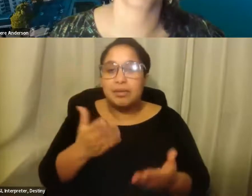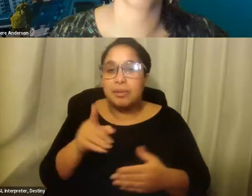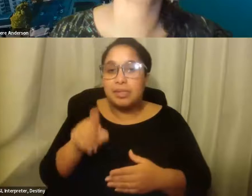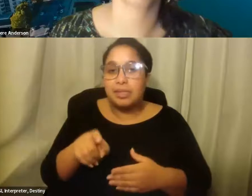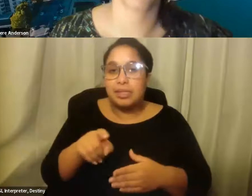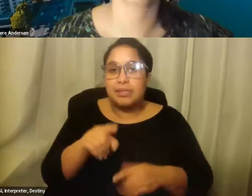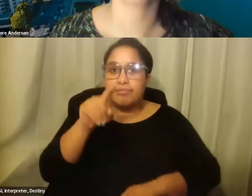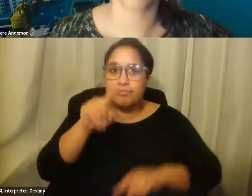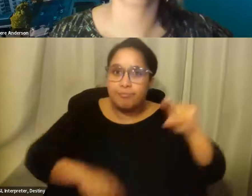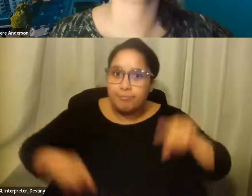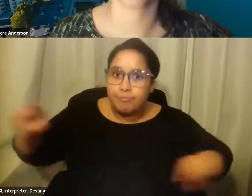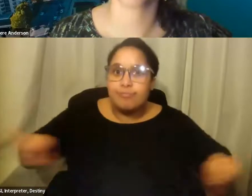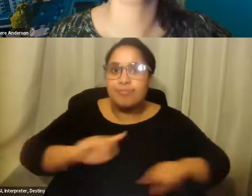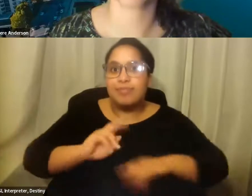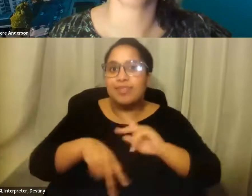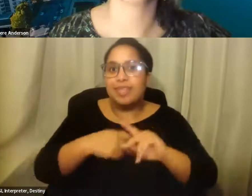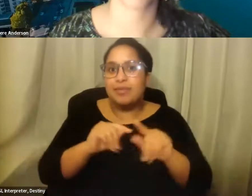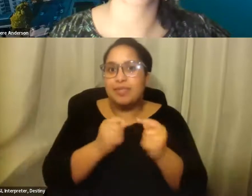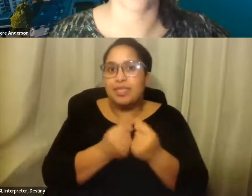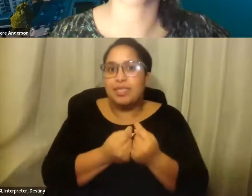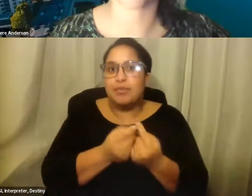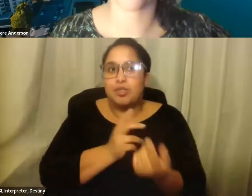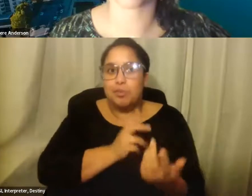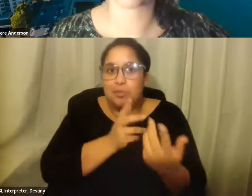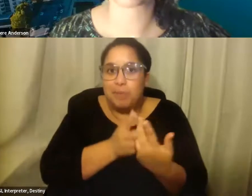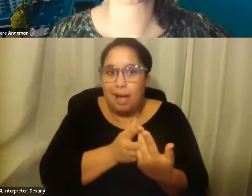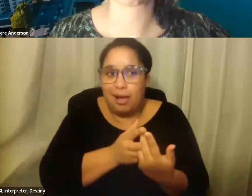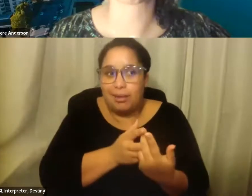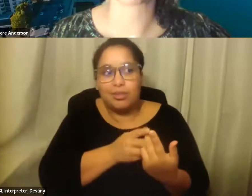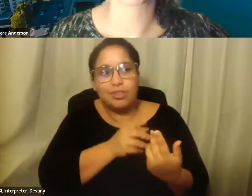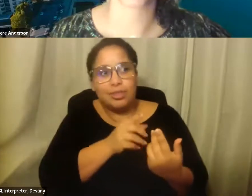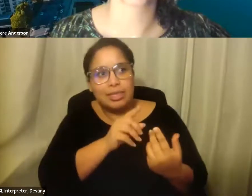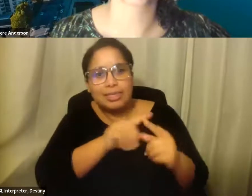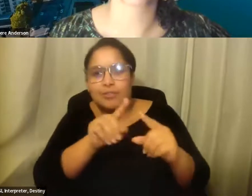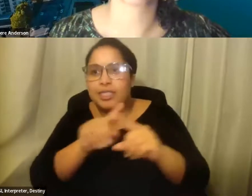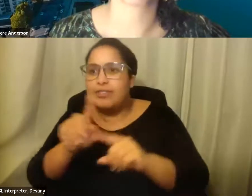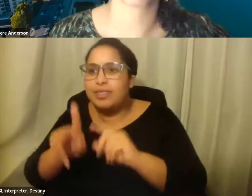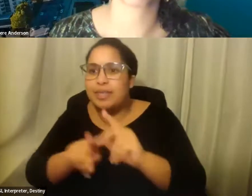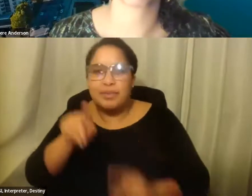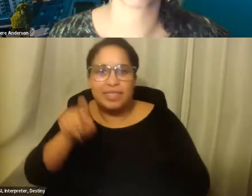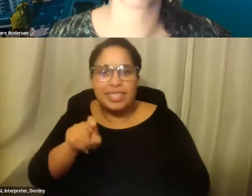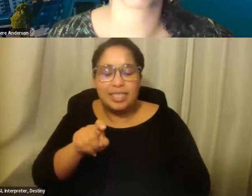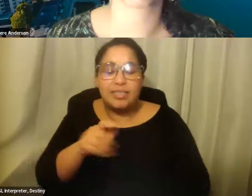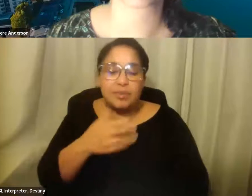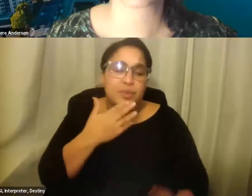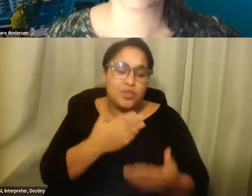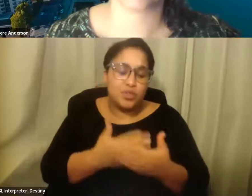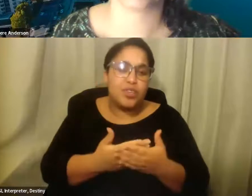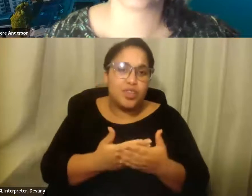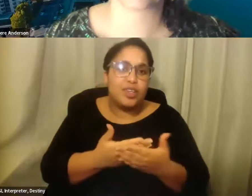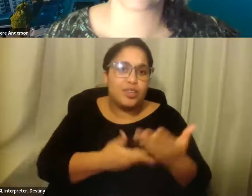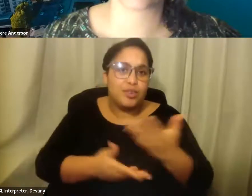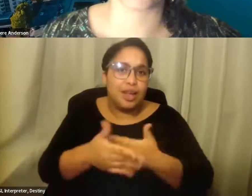wide variety of teams to respond to meet the needs. And so it was good. It was a good interaction in the city of Alameda. Oh,